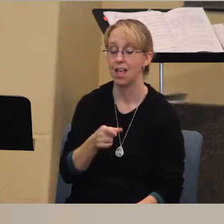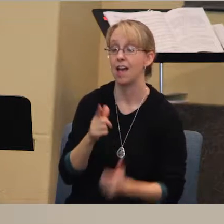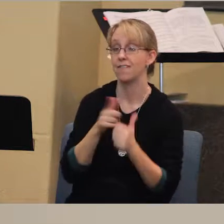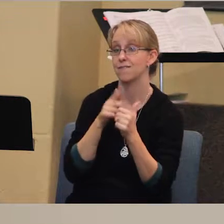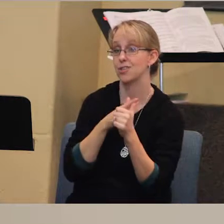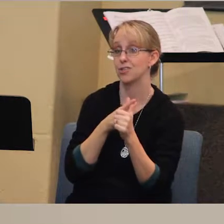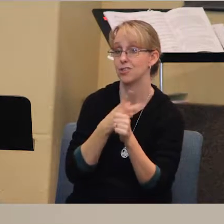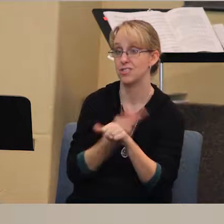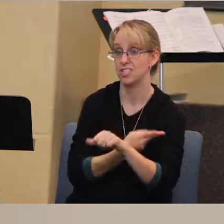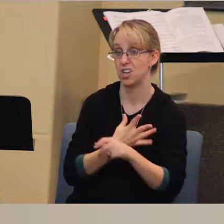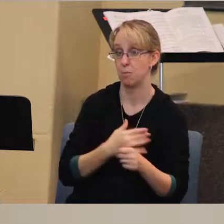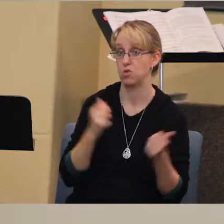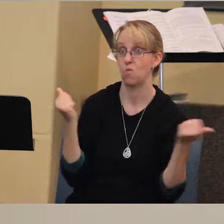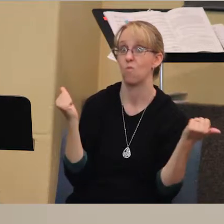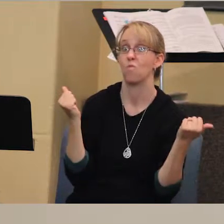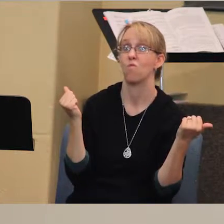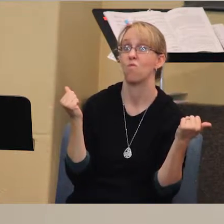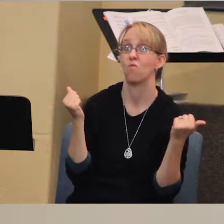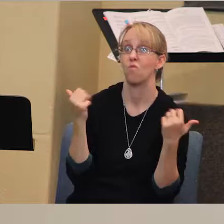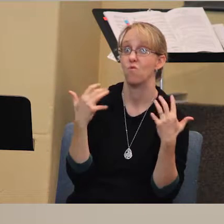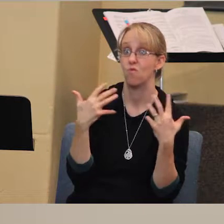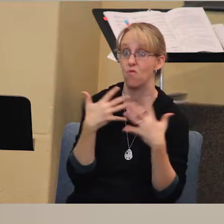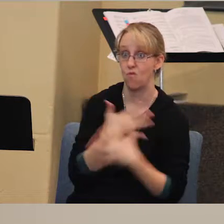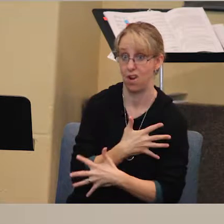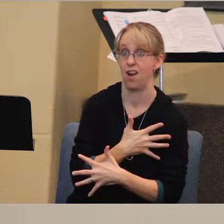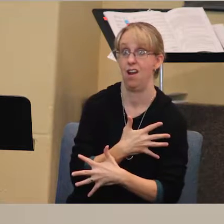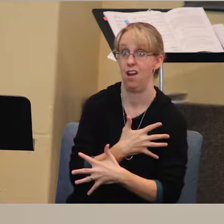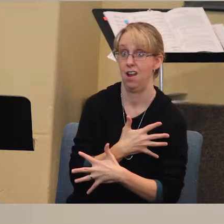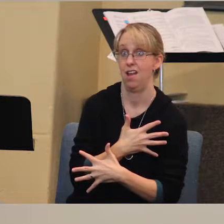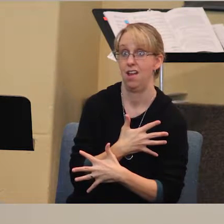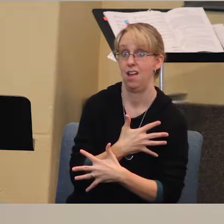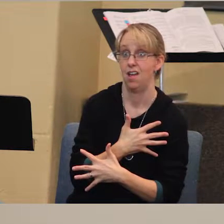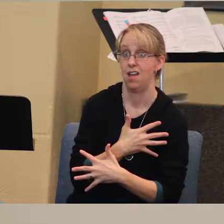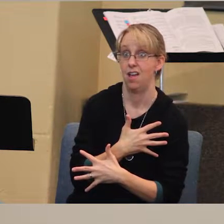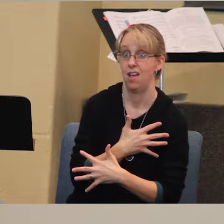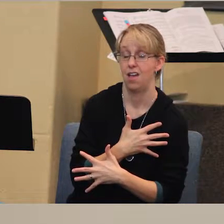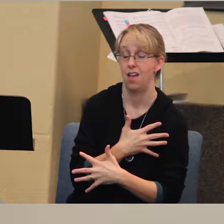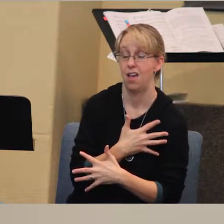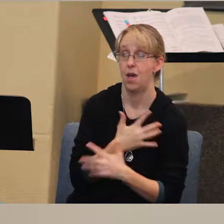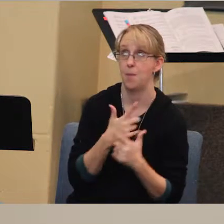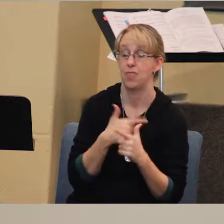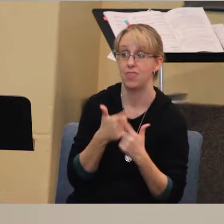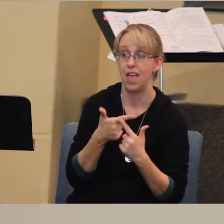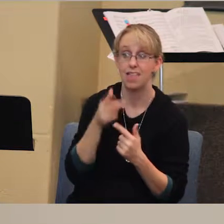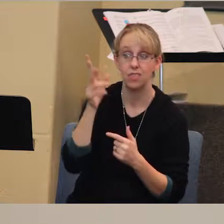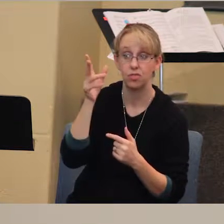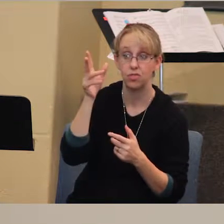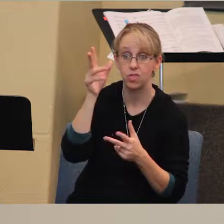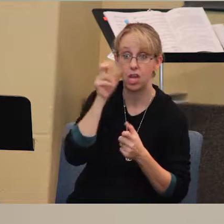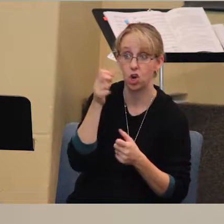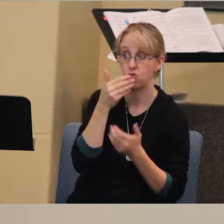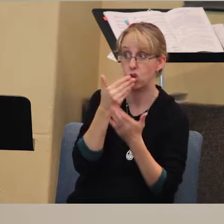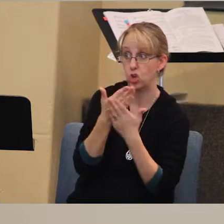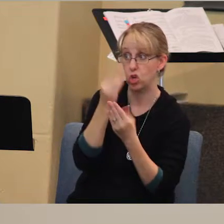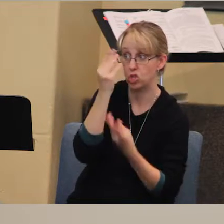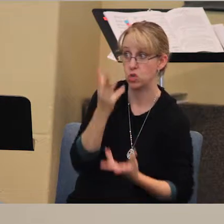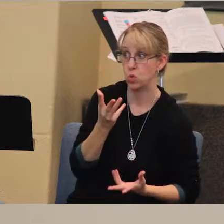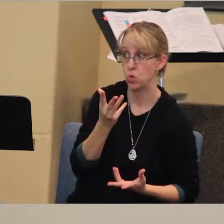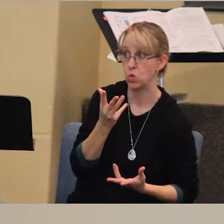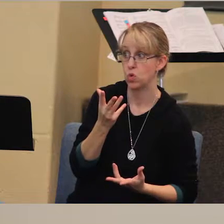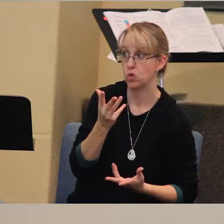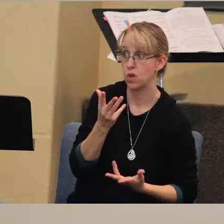initially were very terrified, terribly frightened. But once they heard the good news, that